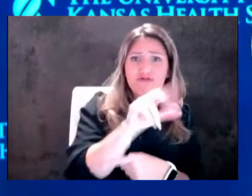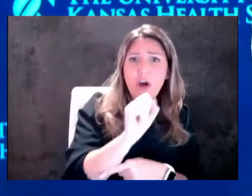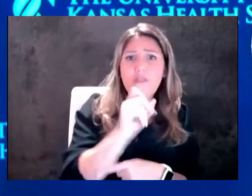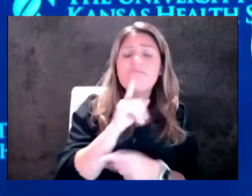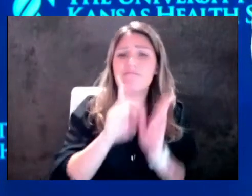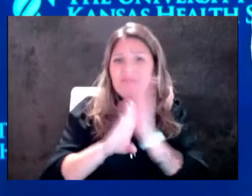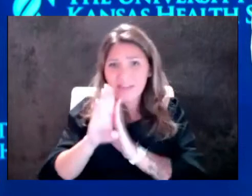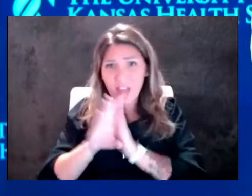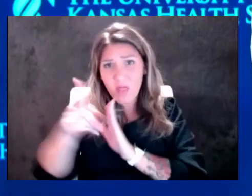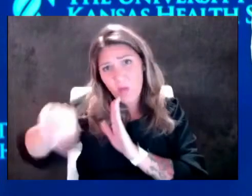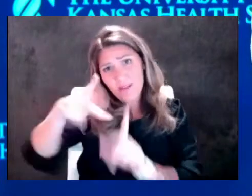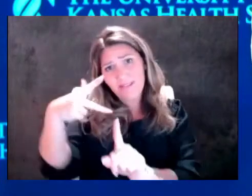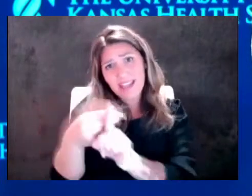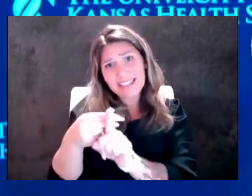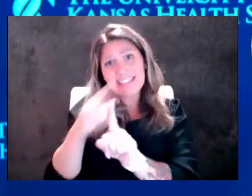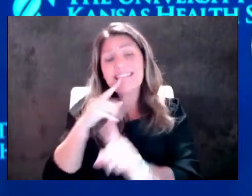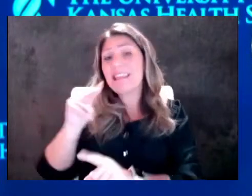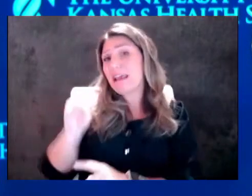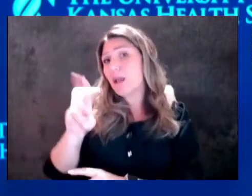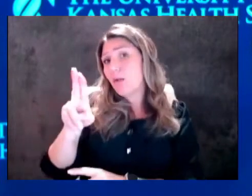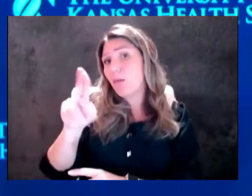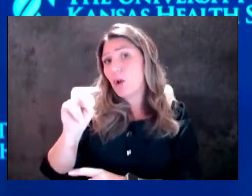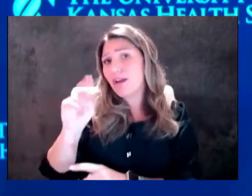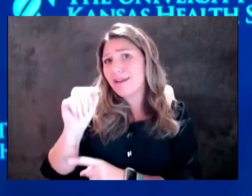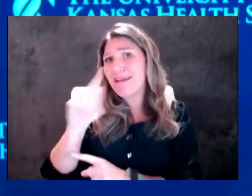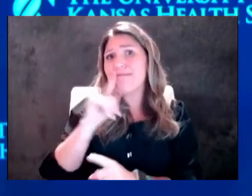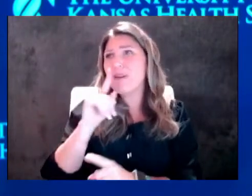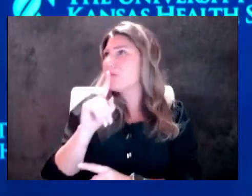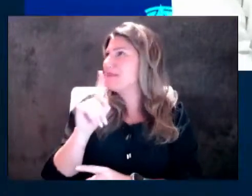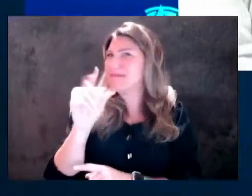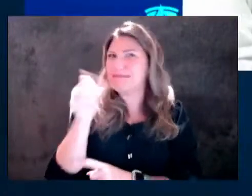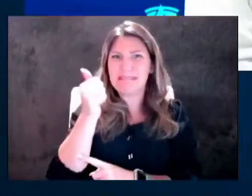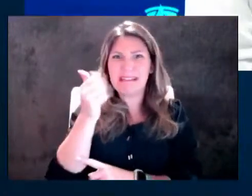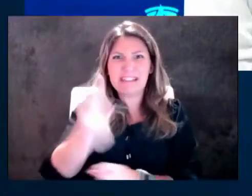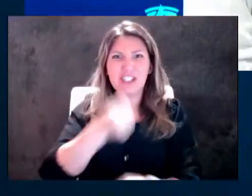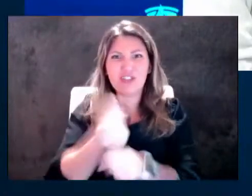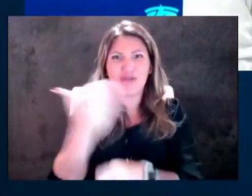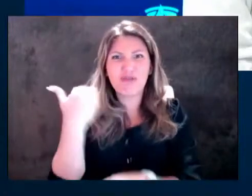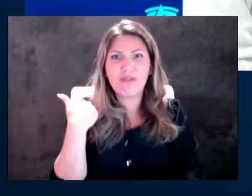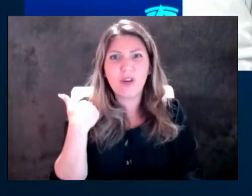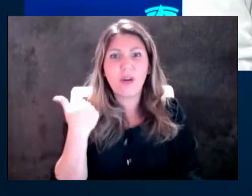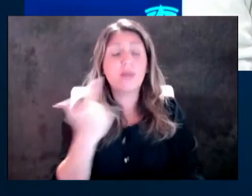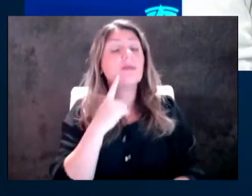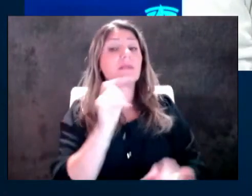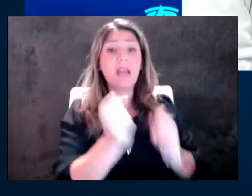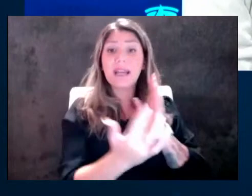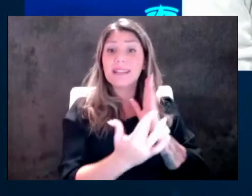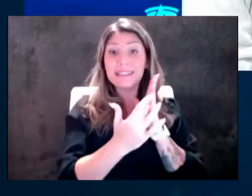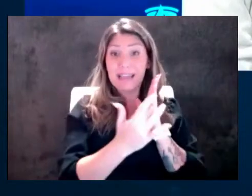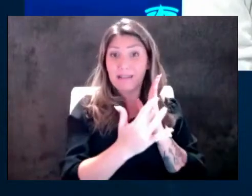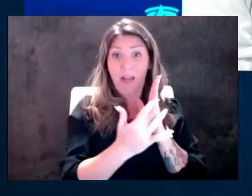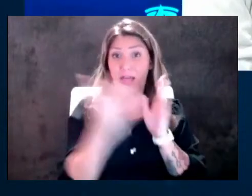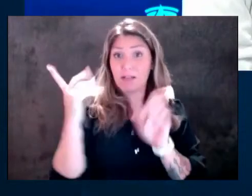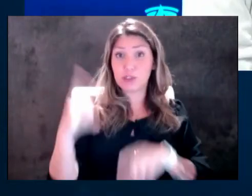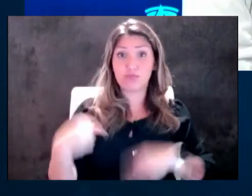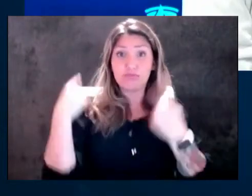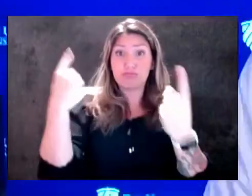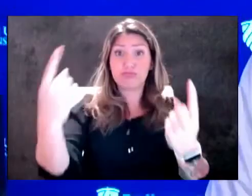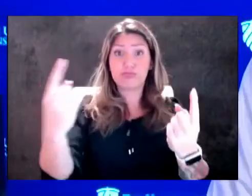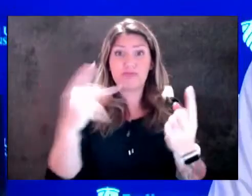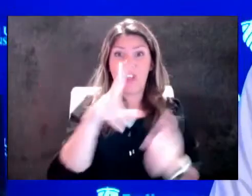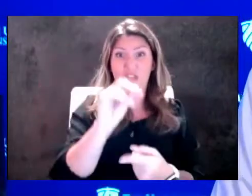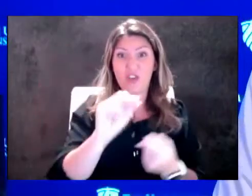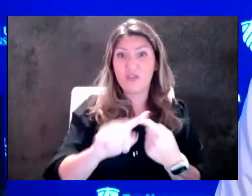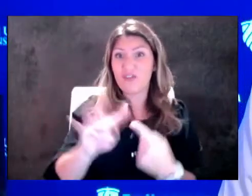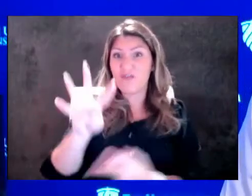those infections, and that was like over a decade ago. Yeah, the technology's been around for 30 to 40 years. I mean, this